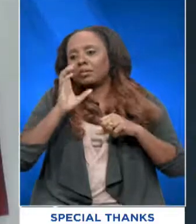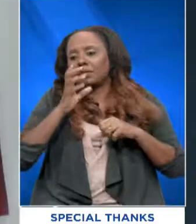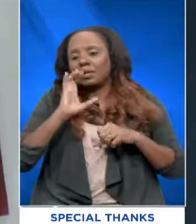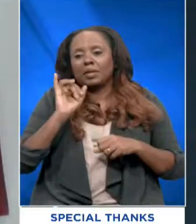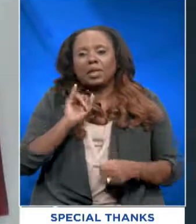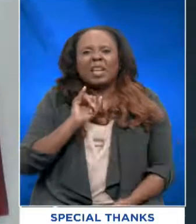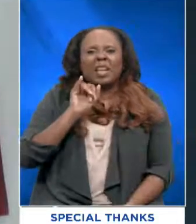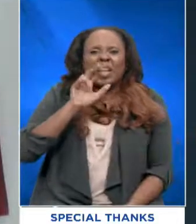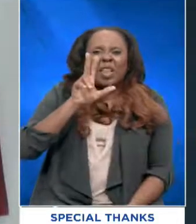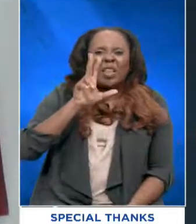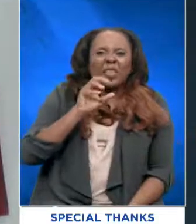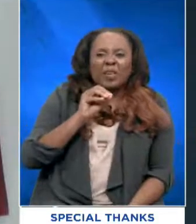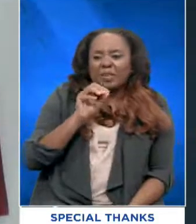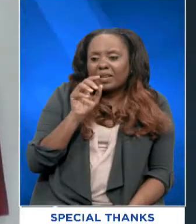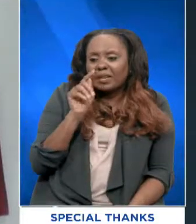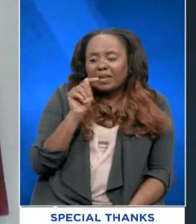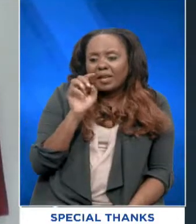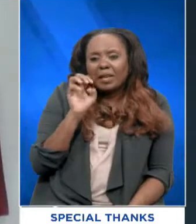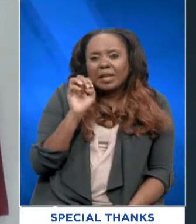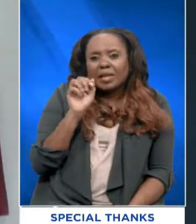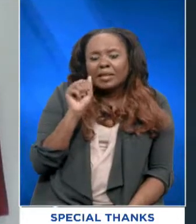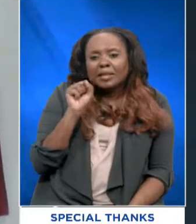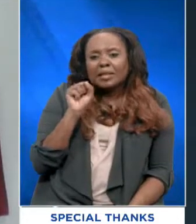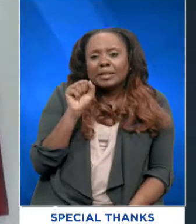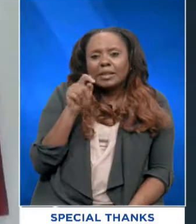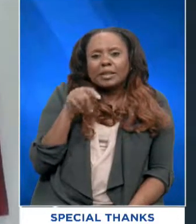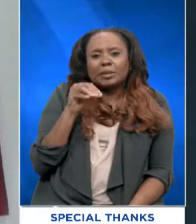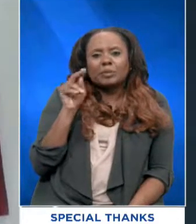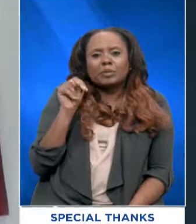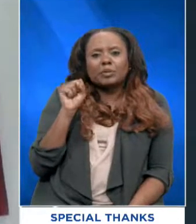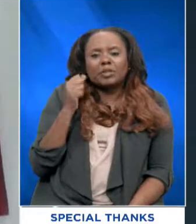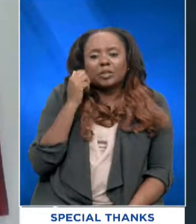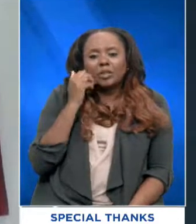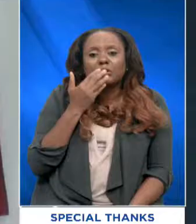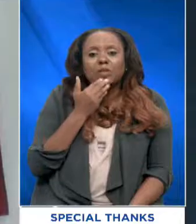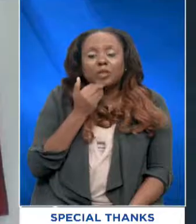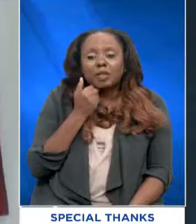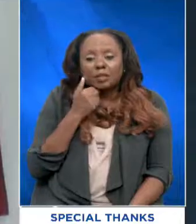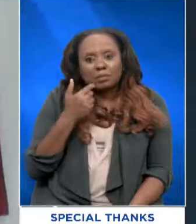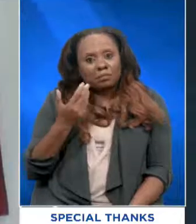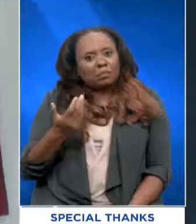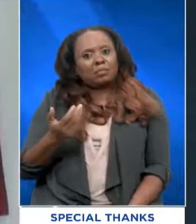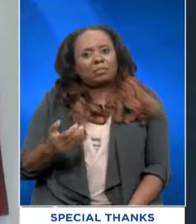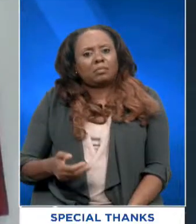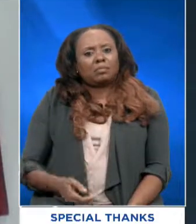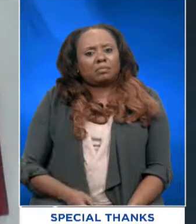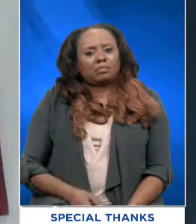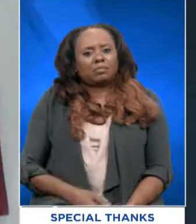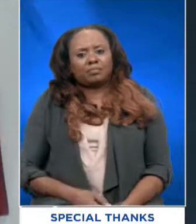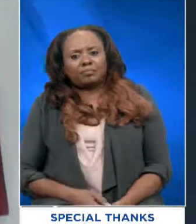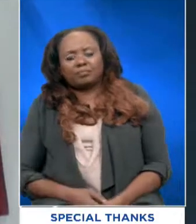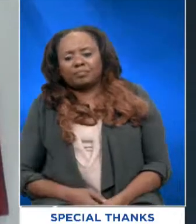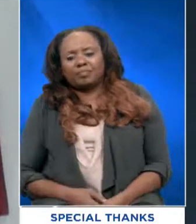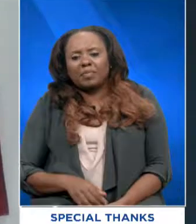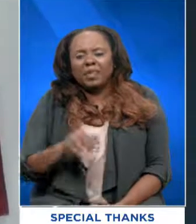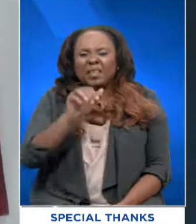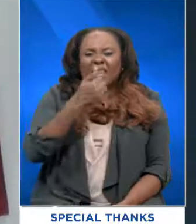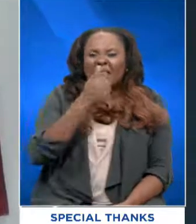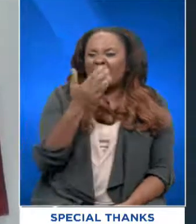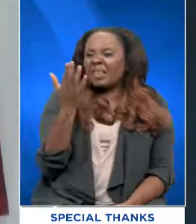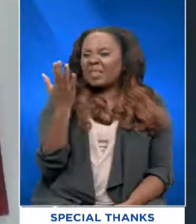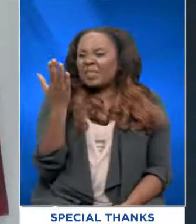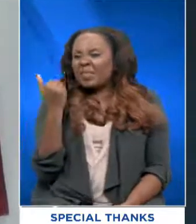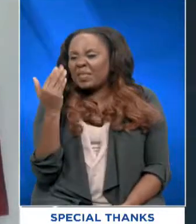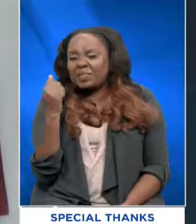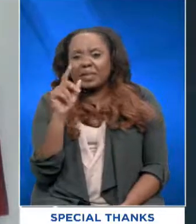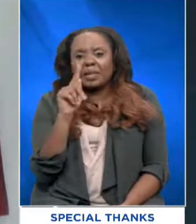Yeah. You understand? That's standard for them, 30 teaspoons of sugar. Or you're starting your day with 10 or 15 teaspoons of sugar. That's how you start your